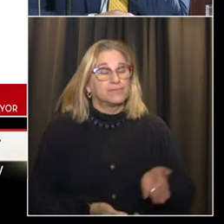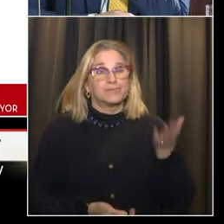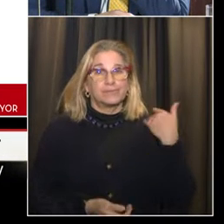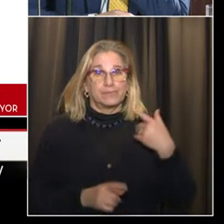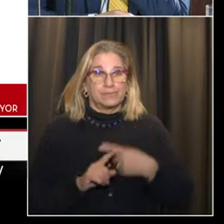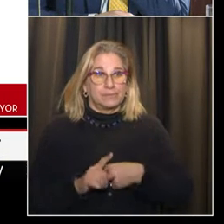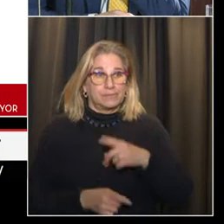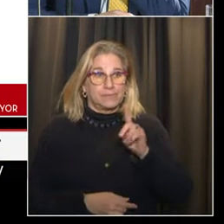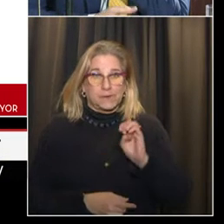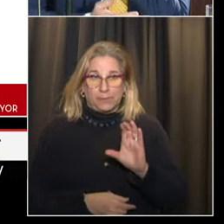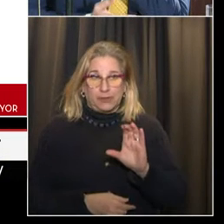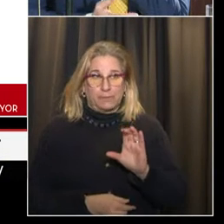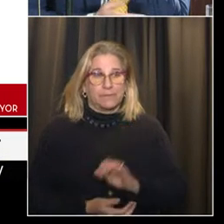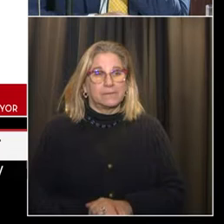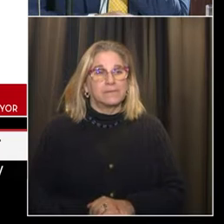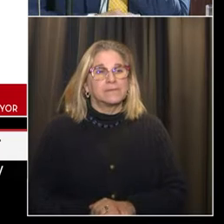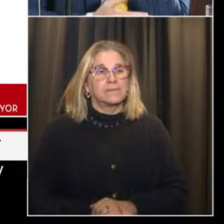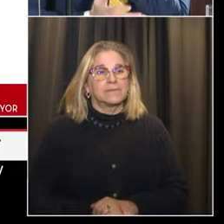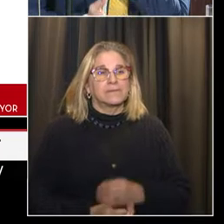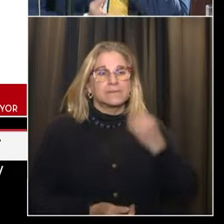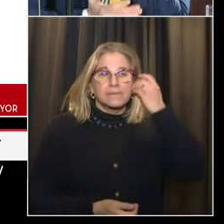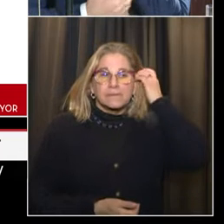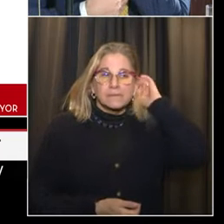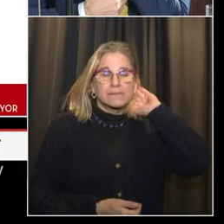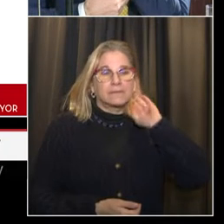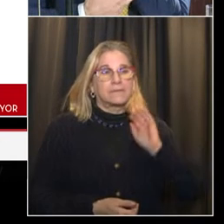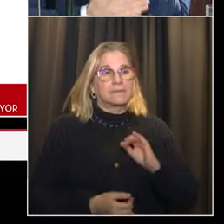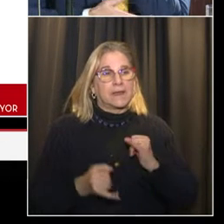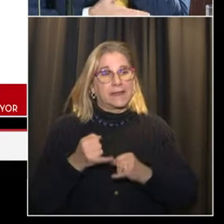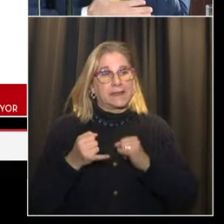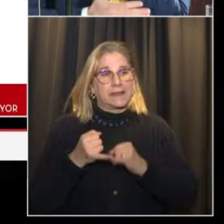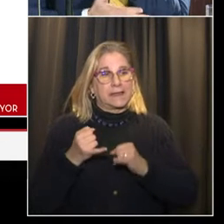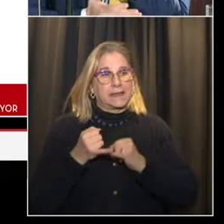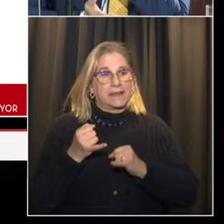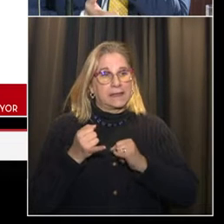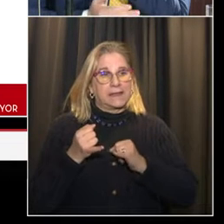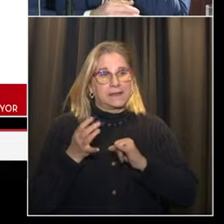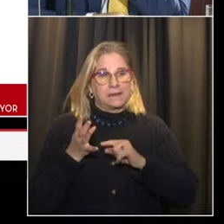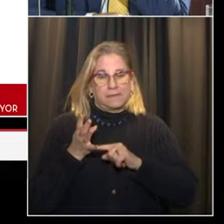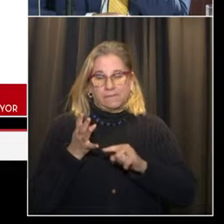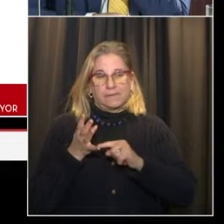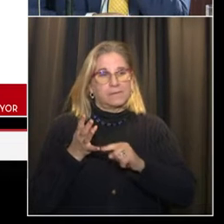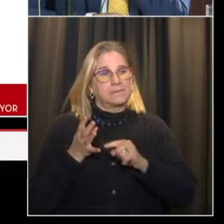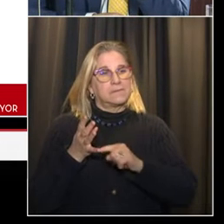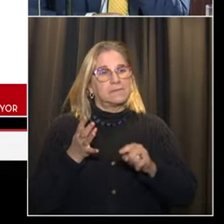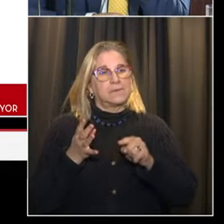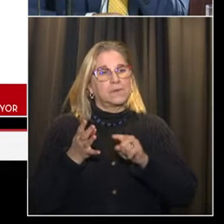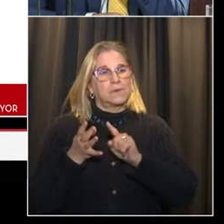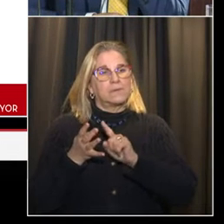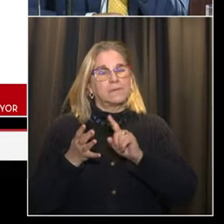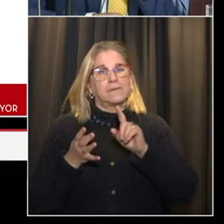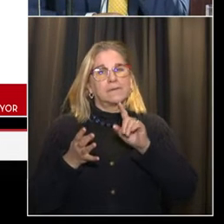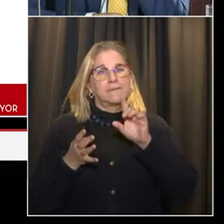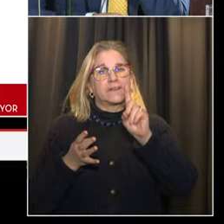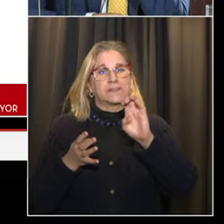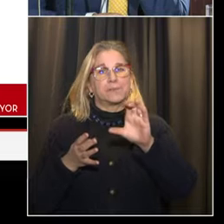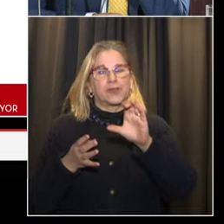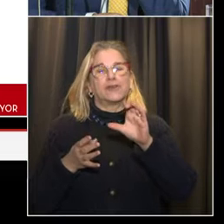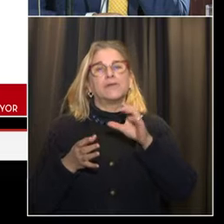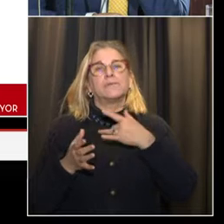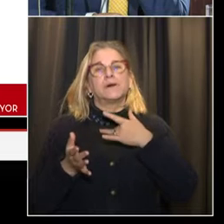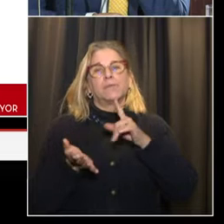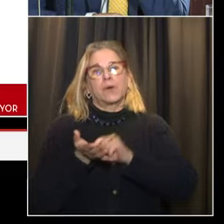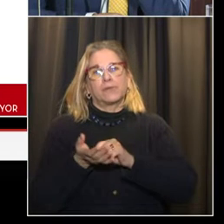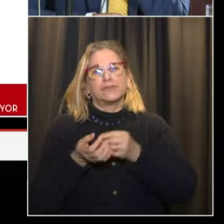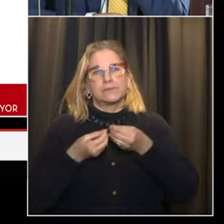always articles about how we ended crime. We do interviews. When I was deputy mayor, I did them for about 6 years. Typically, it's different council members, the mayor, the